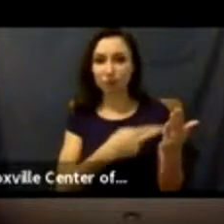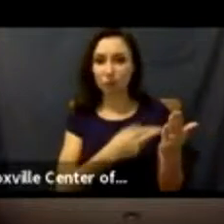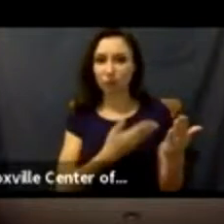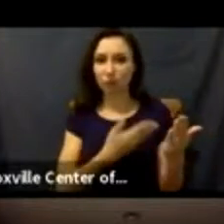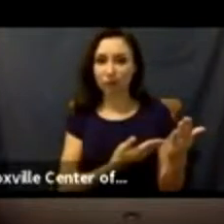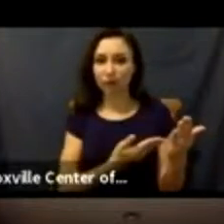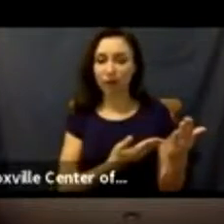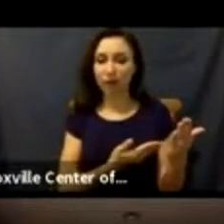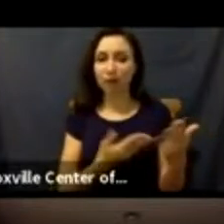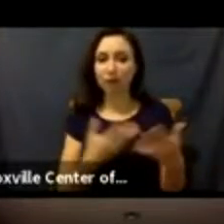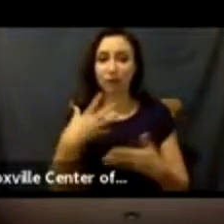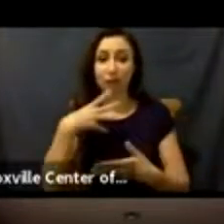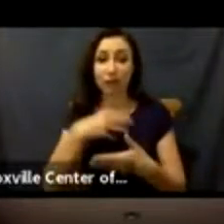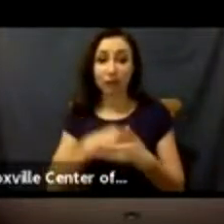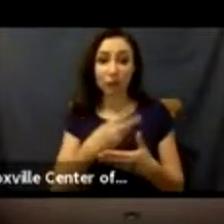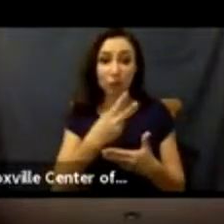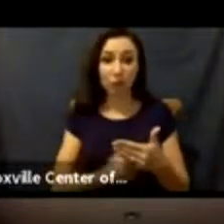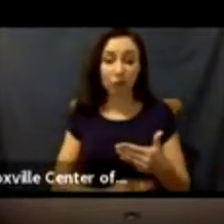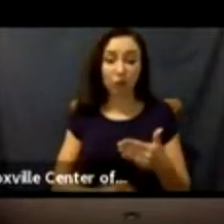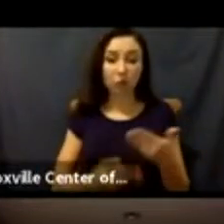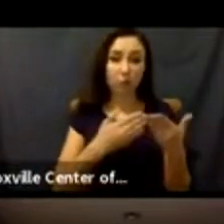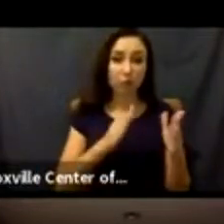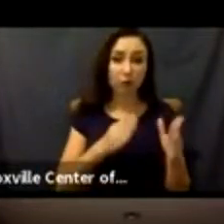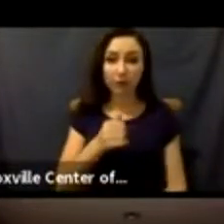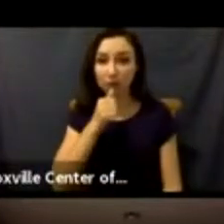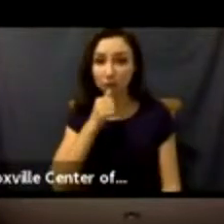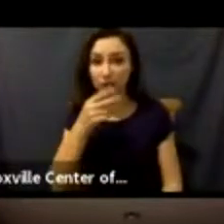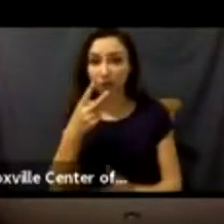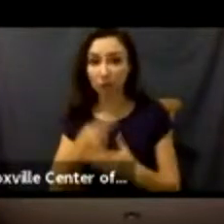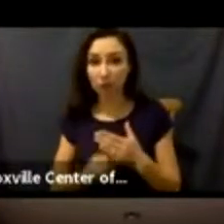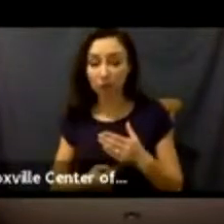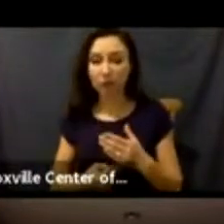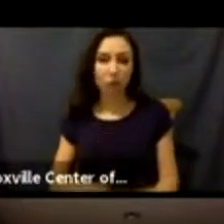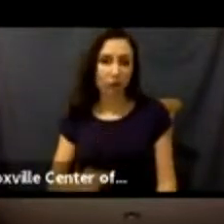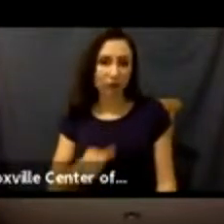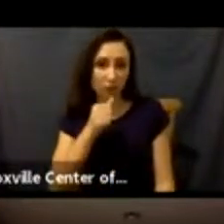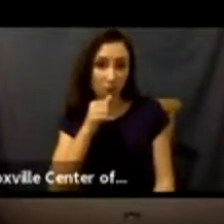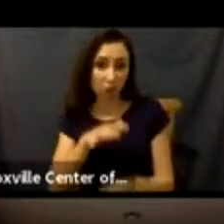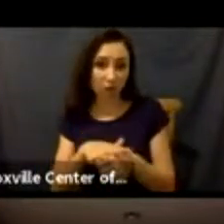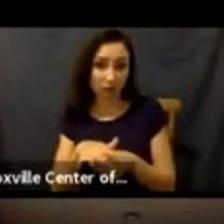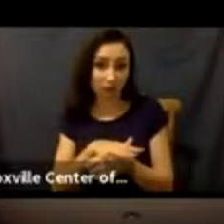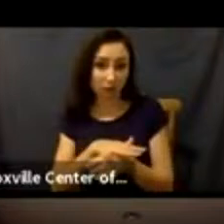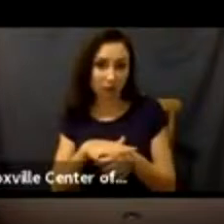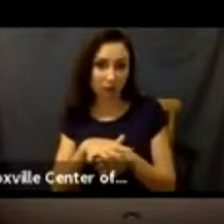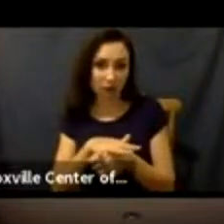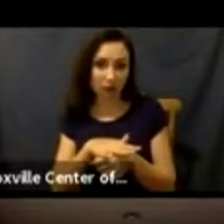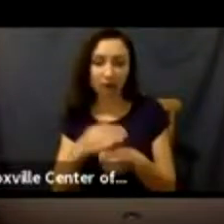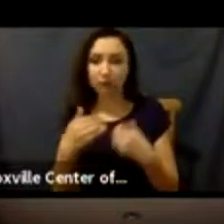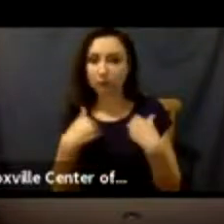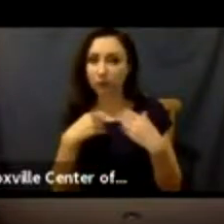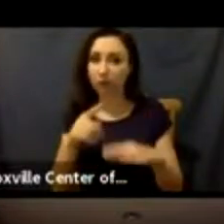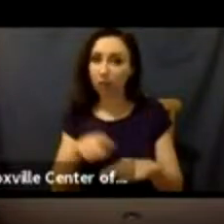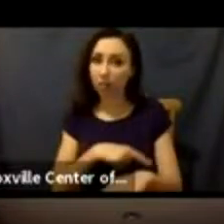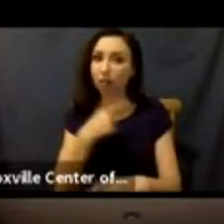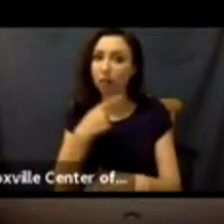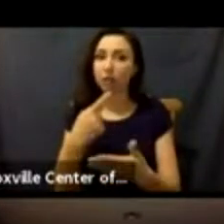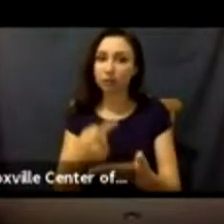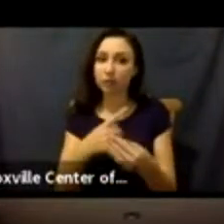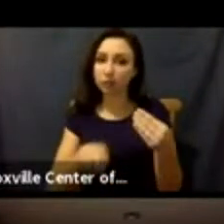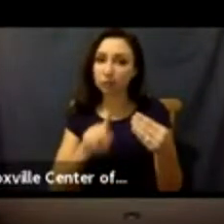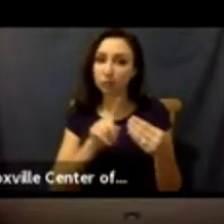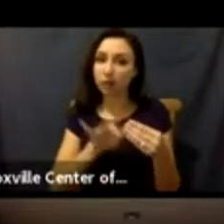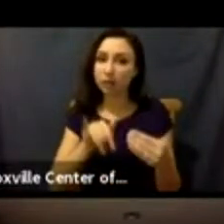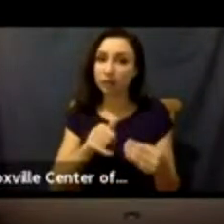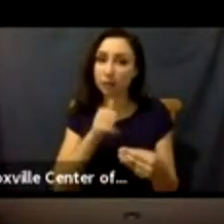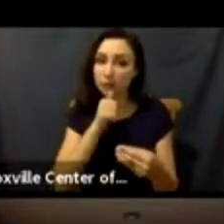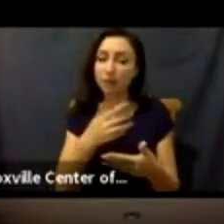both public and private locations. Is it private locations that are? Because we had a long discussion about that, because private locations also